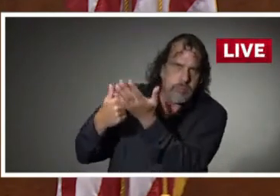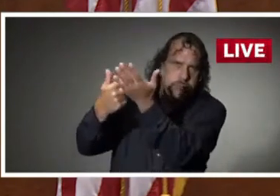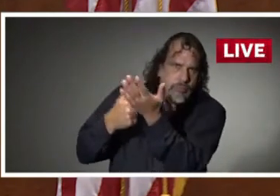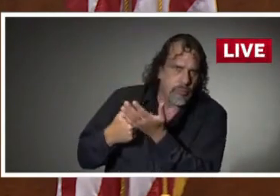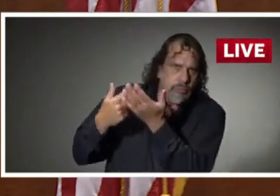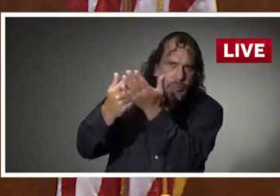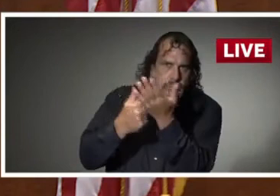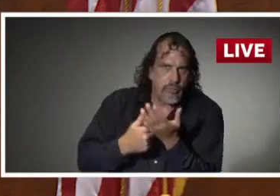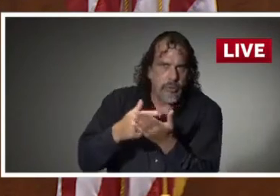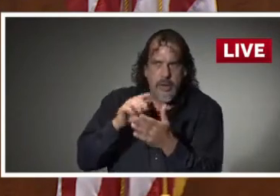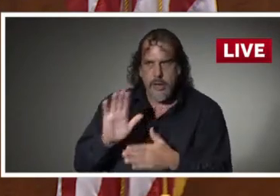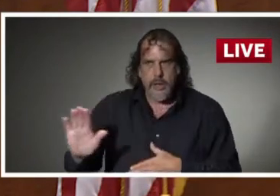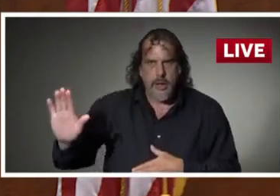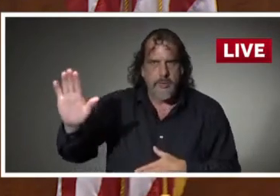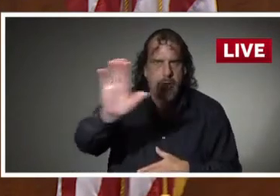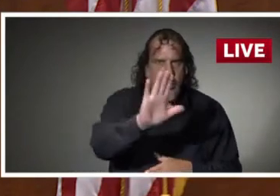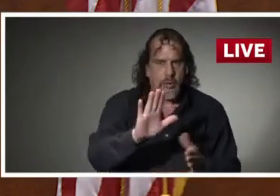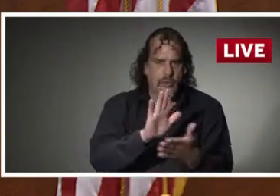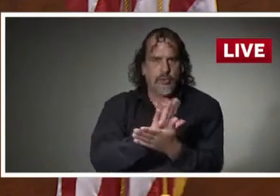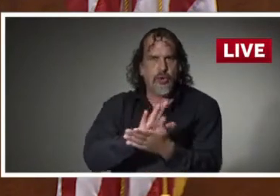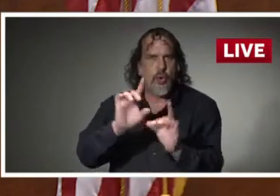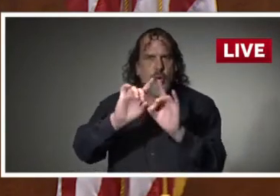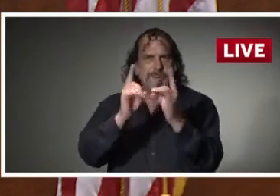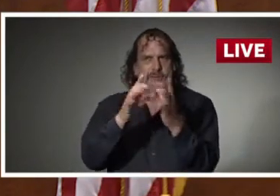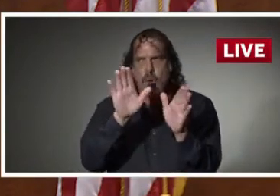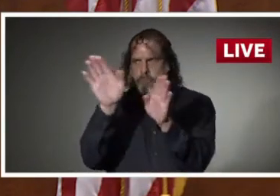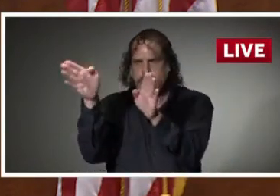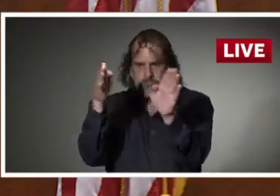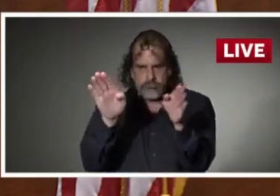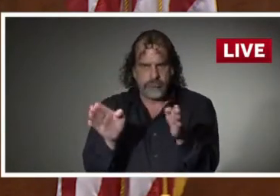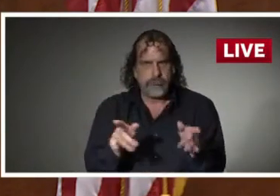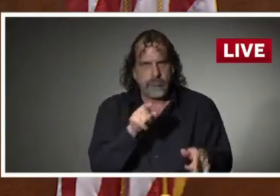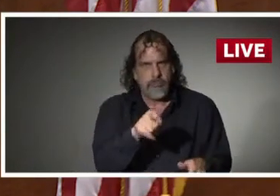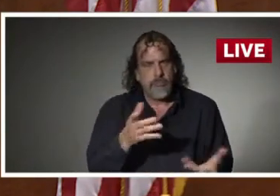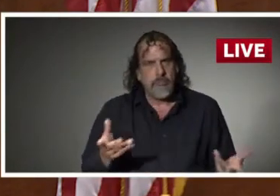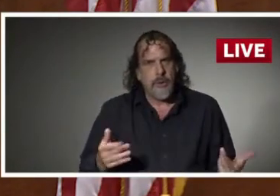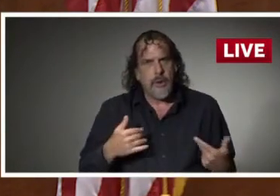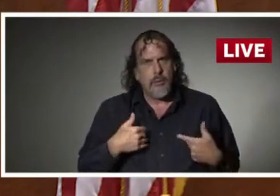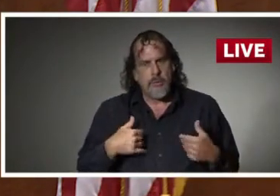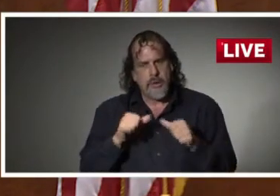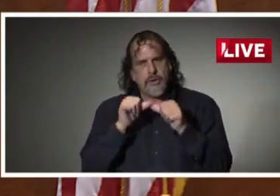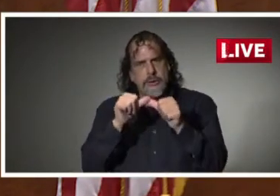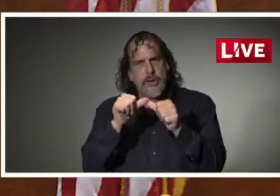with the leaders in our local school districts. We need to continue to do that.